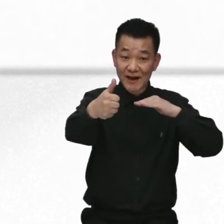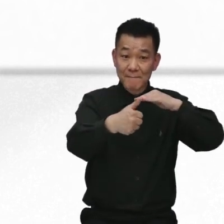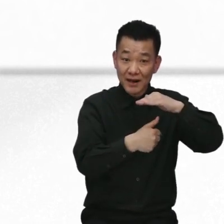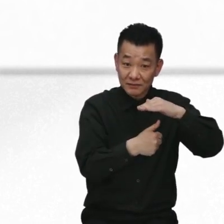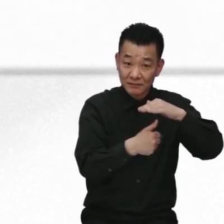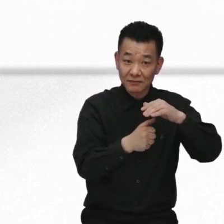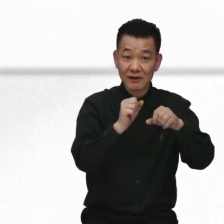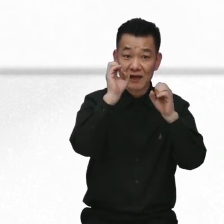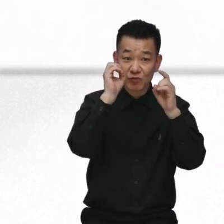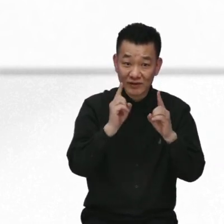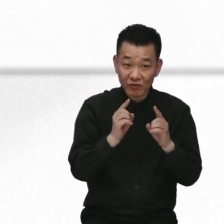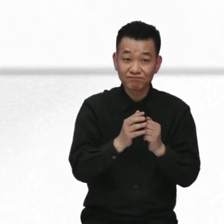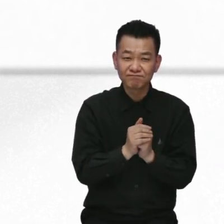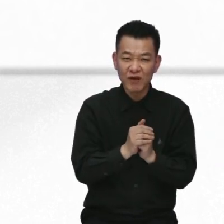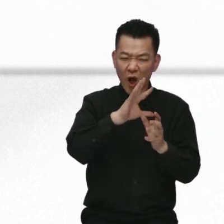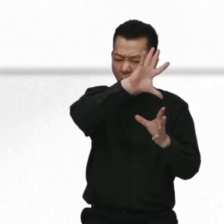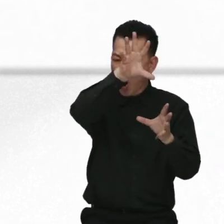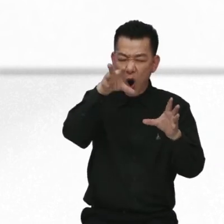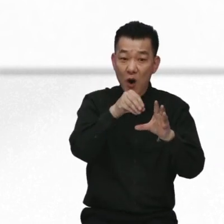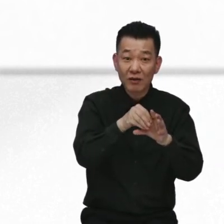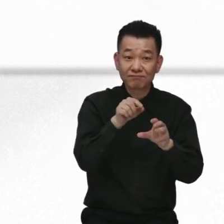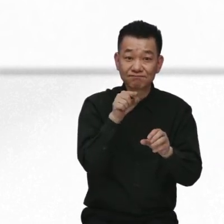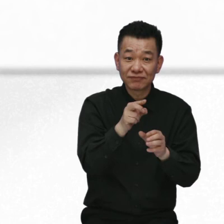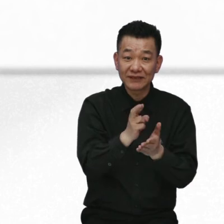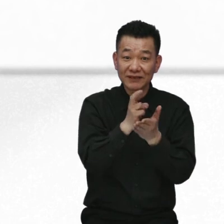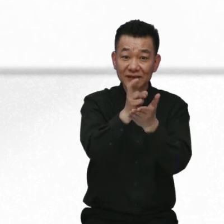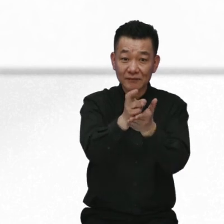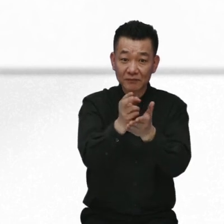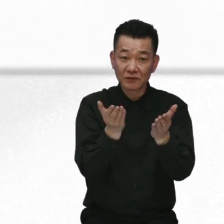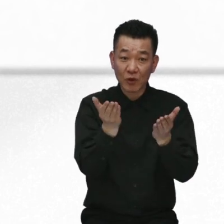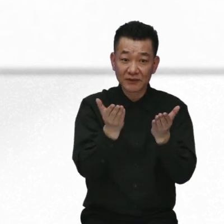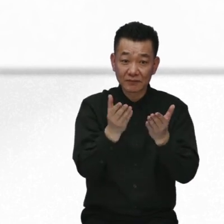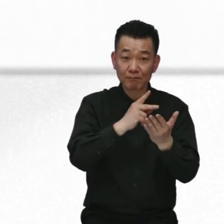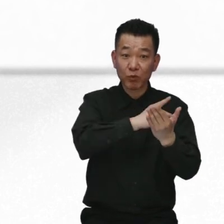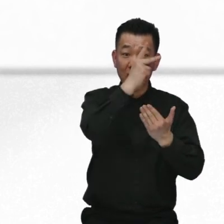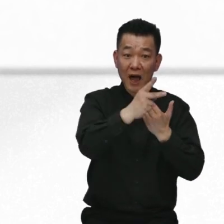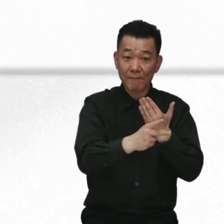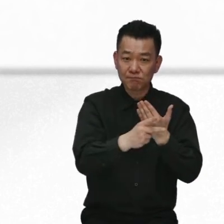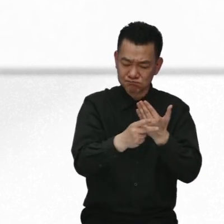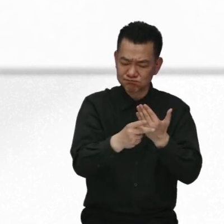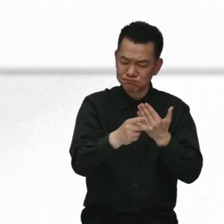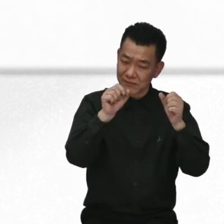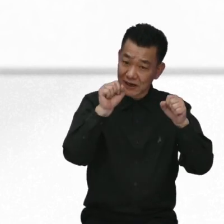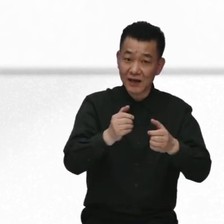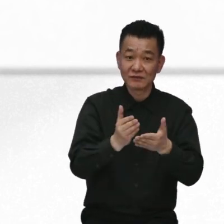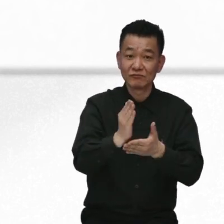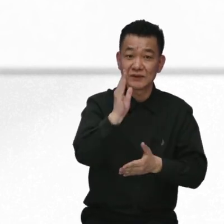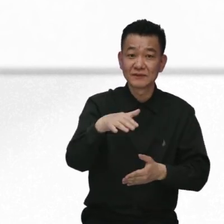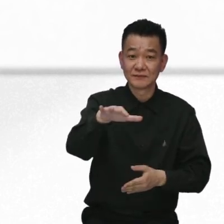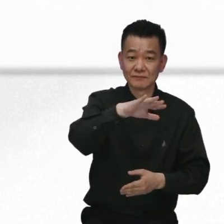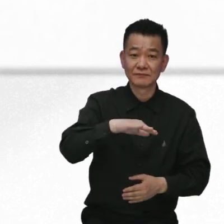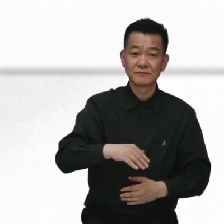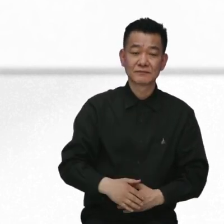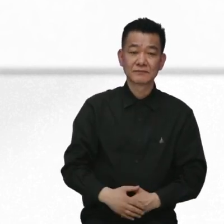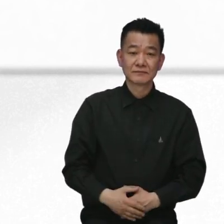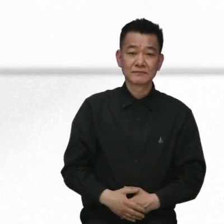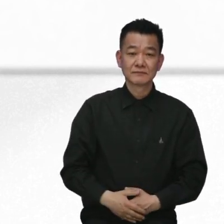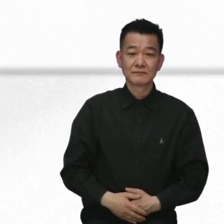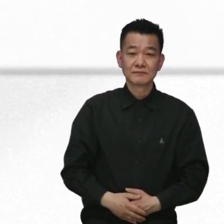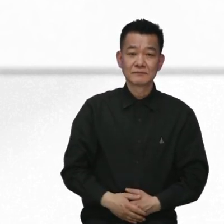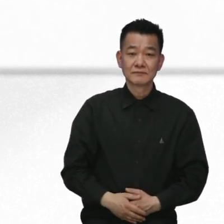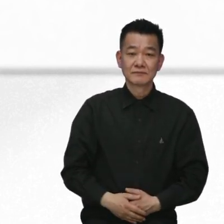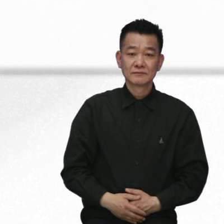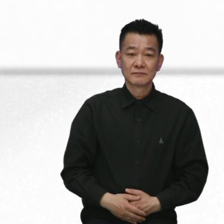comprehensive habilitation and rehabilitation services and programs in the areas of health, employment, education, and